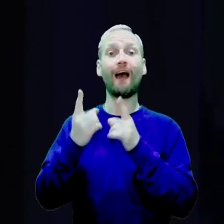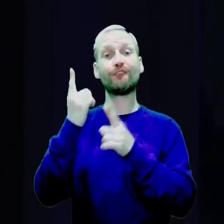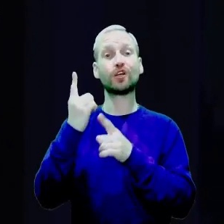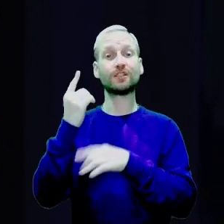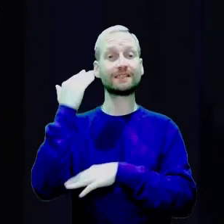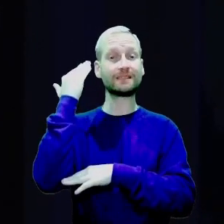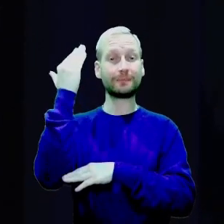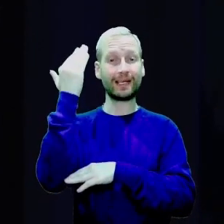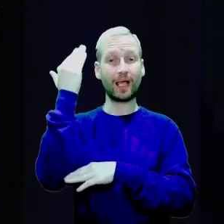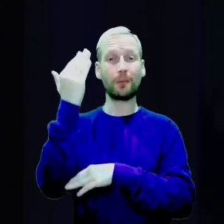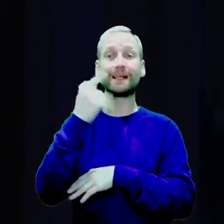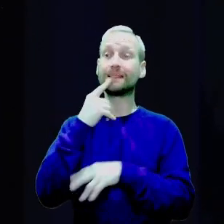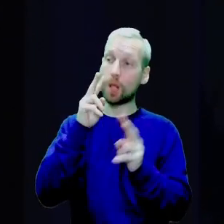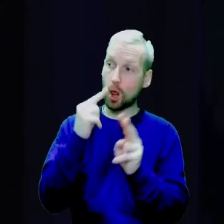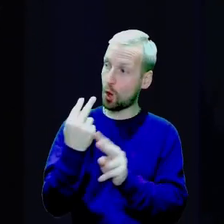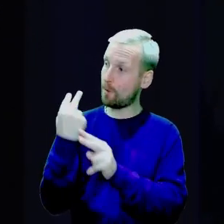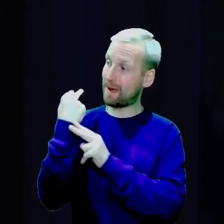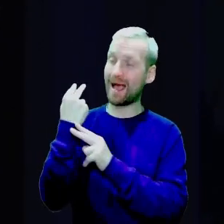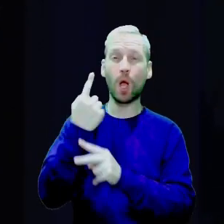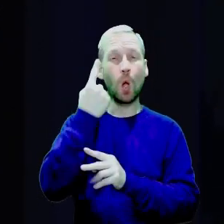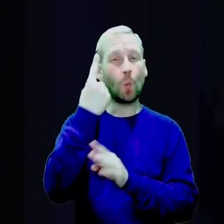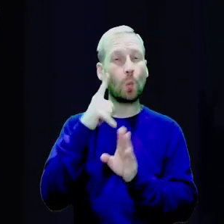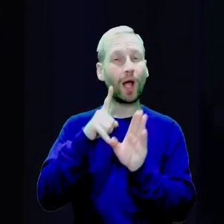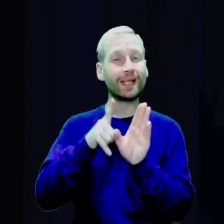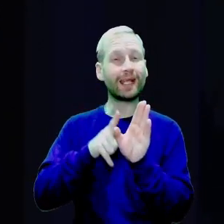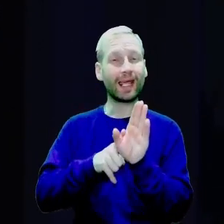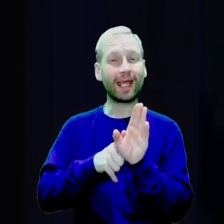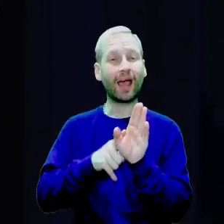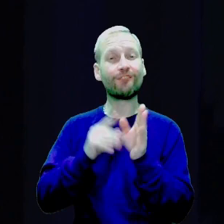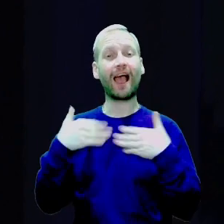speaker, please let us look back at the 12 months of Healthwatch